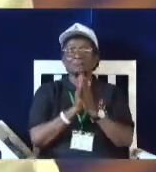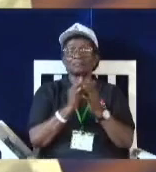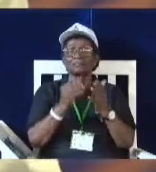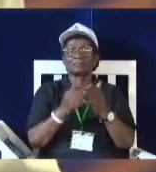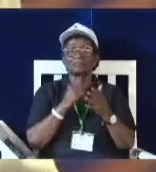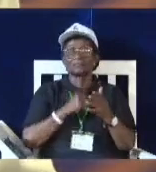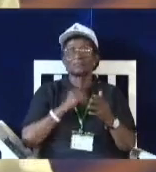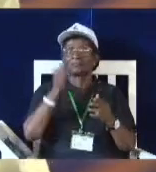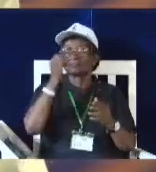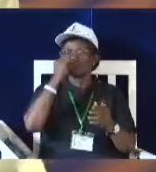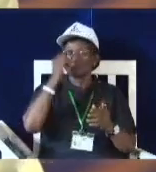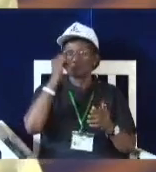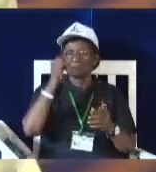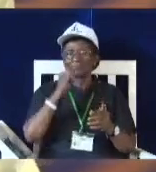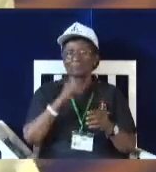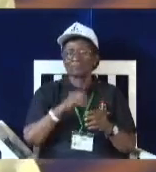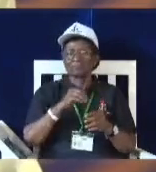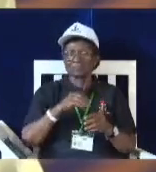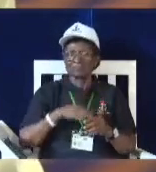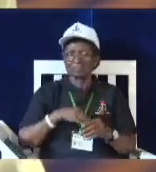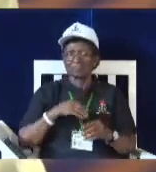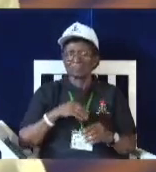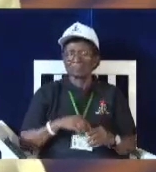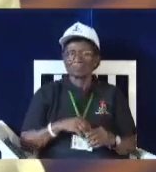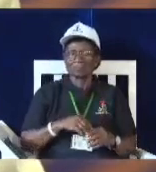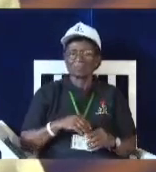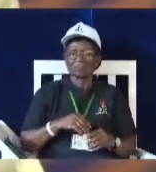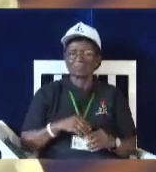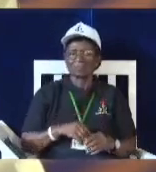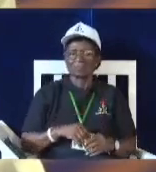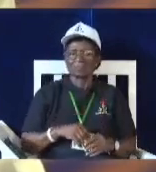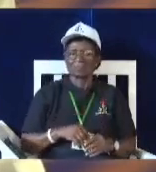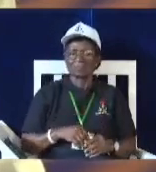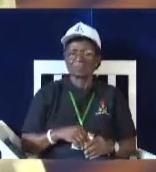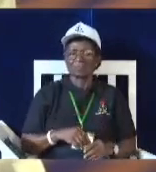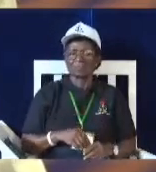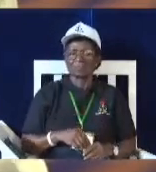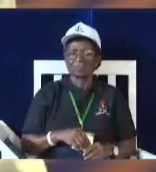Father, in the mighty name of Jesus, and God said clearly,